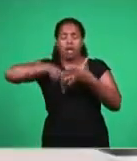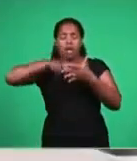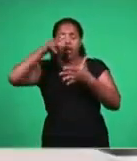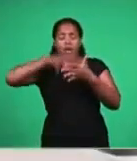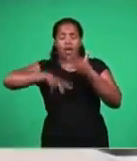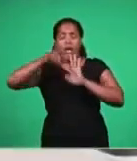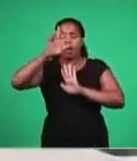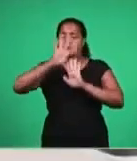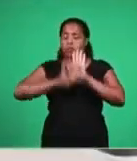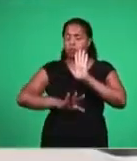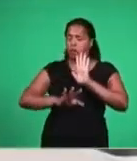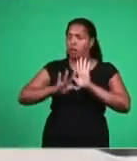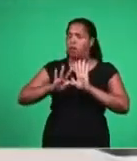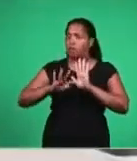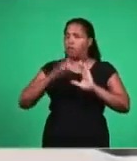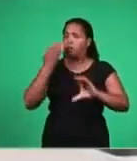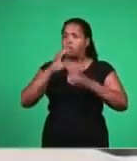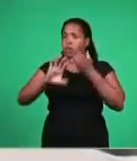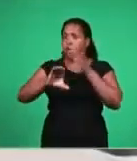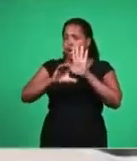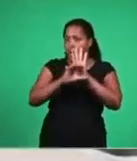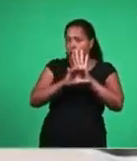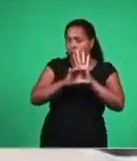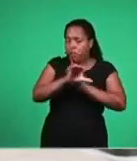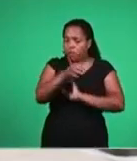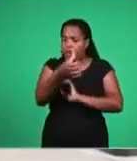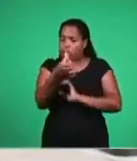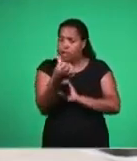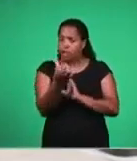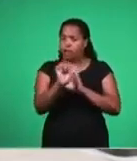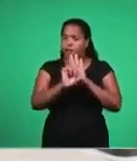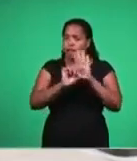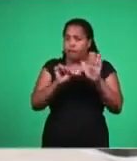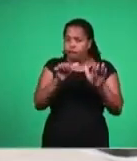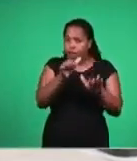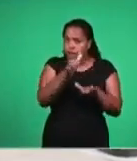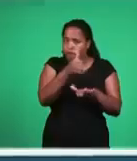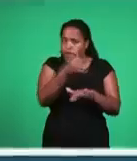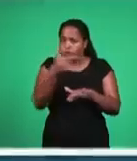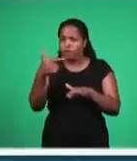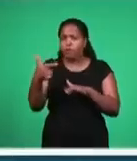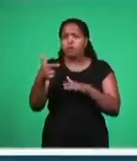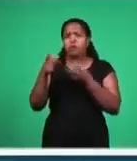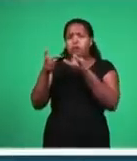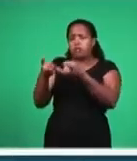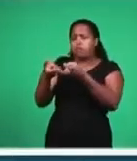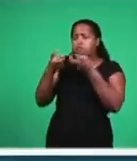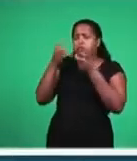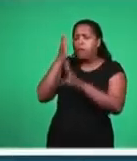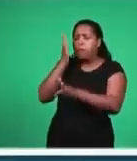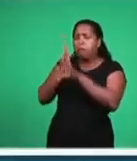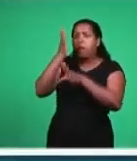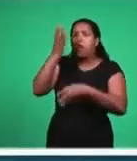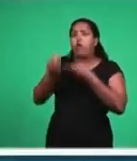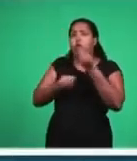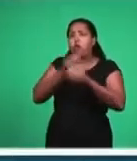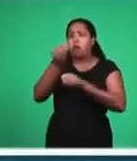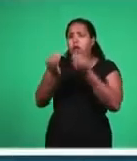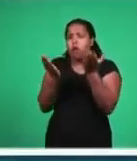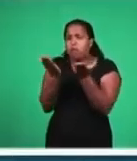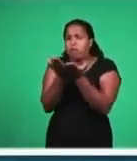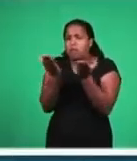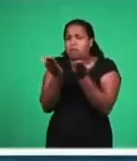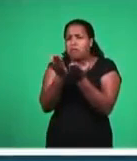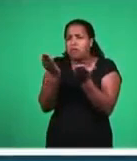Reading the text of Song of Solomon, chapter 6, but now verse 12, identify of what form